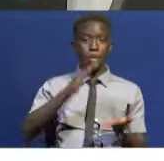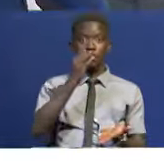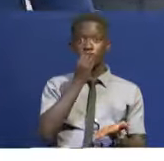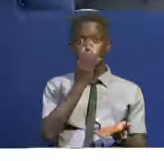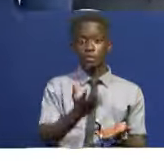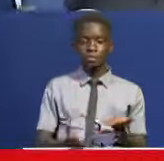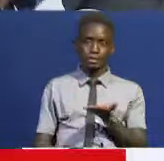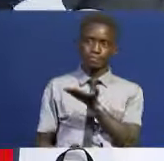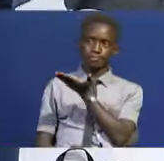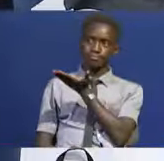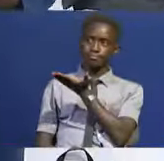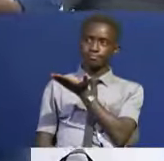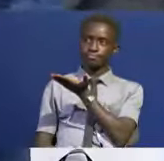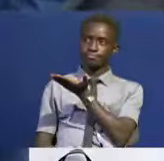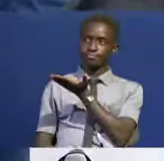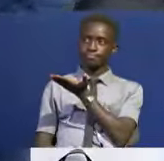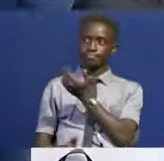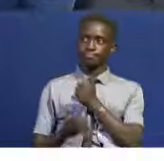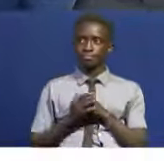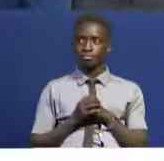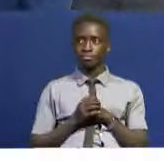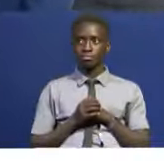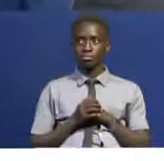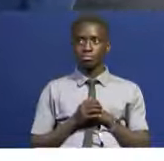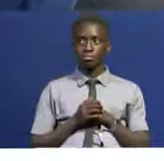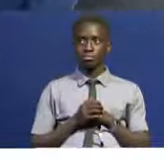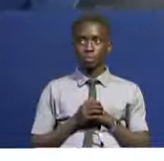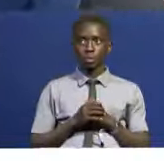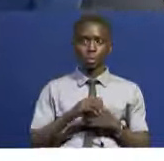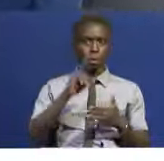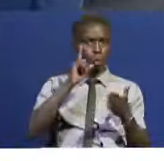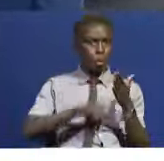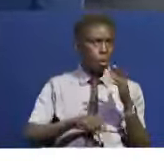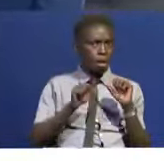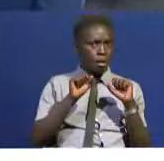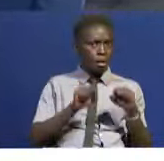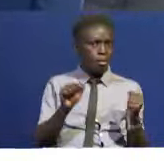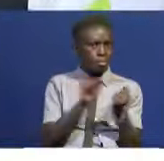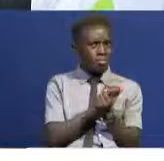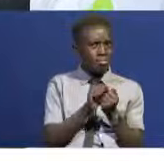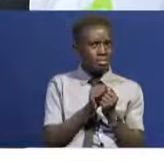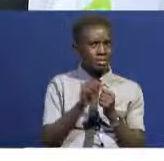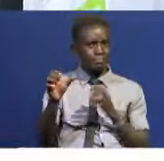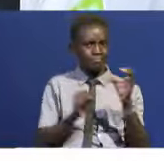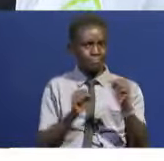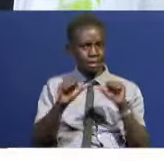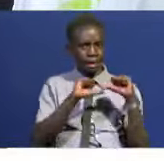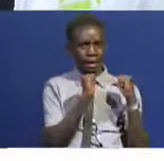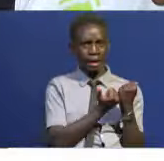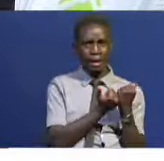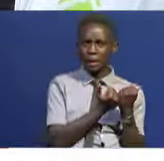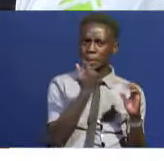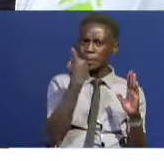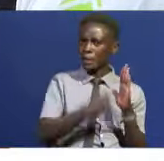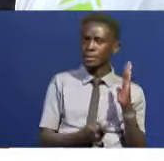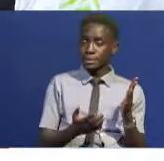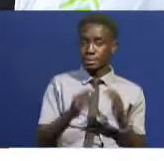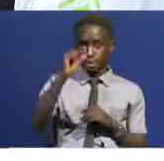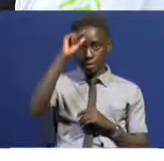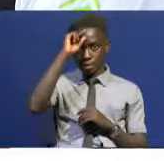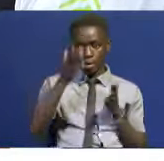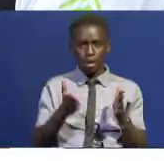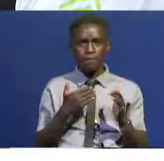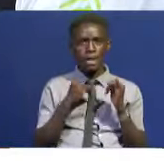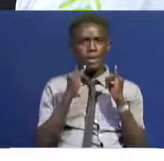measures. In what could spell a new dawn for recruitment agencies and employers, the government has unveiled new